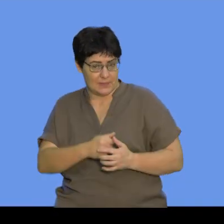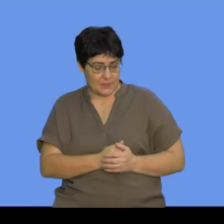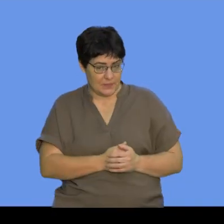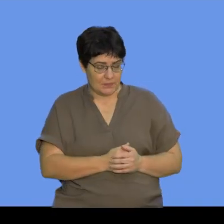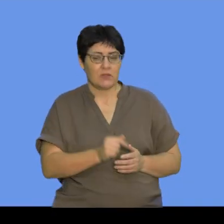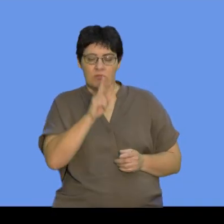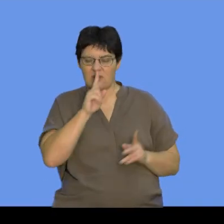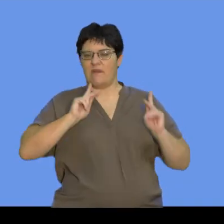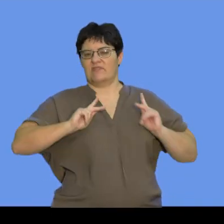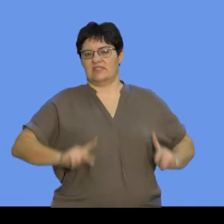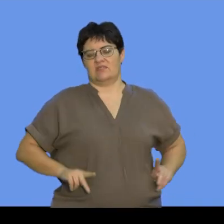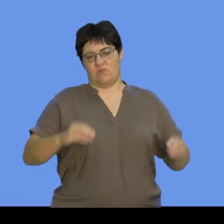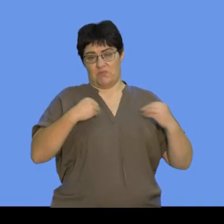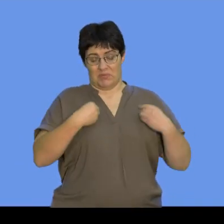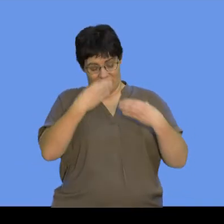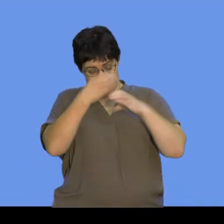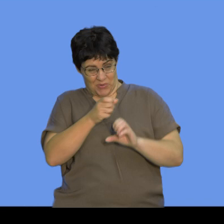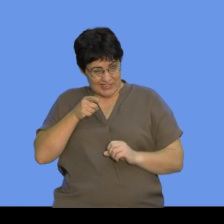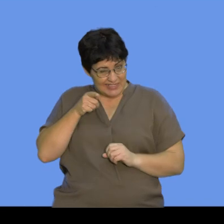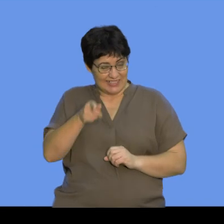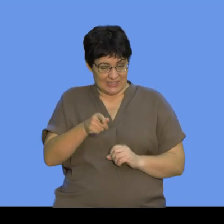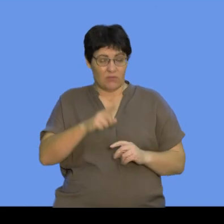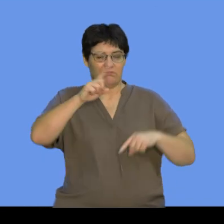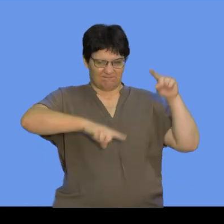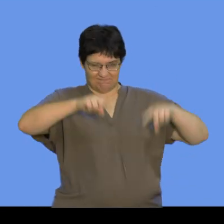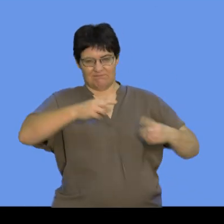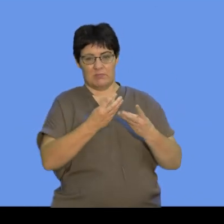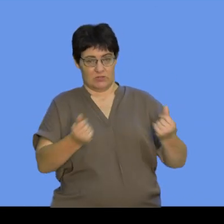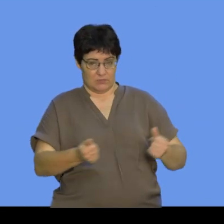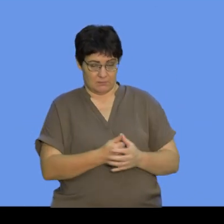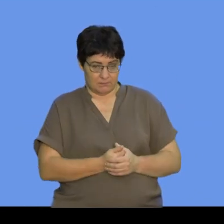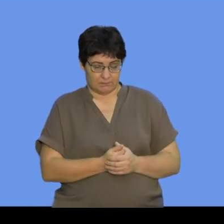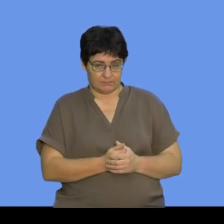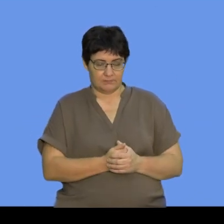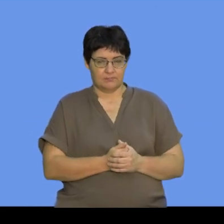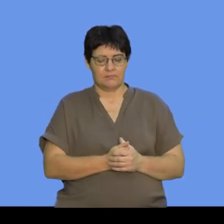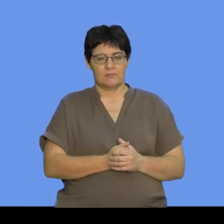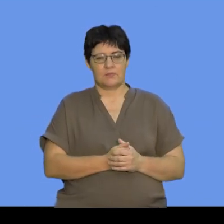on physical properties of different materials. Right. Now,